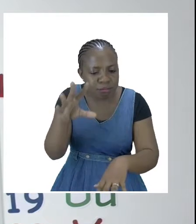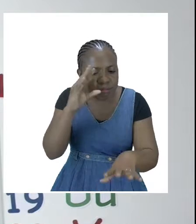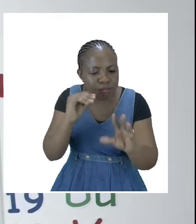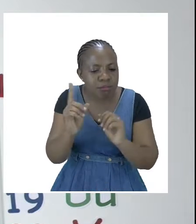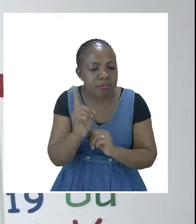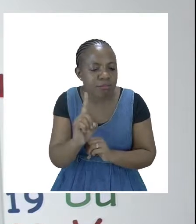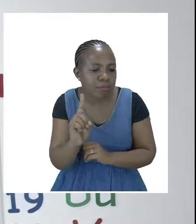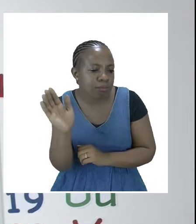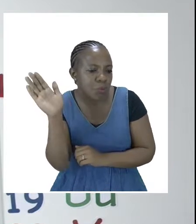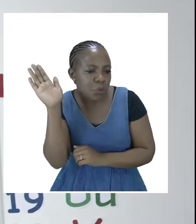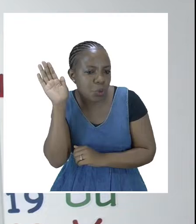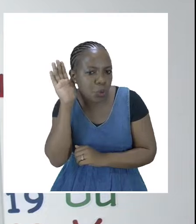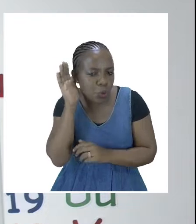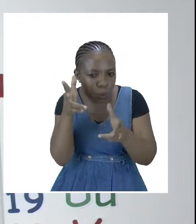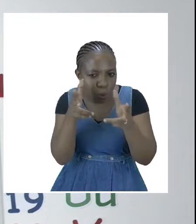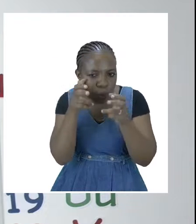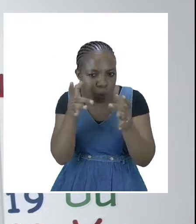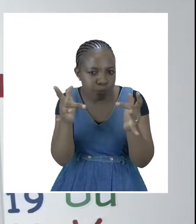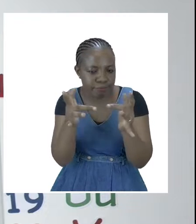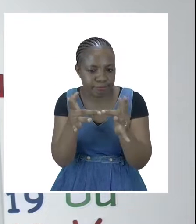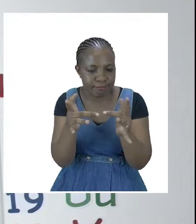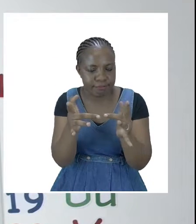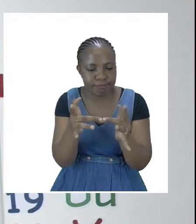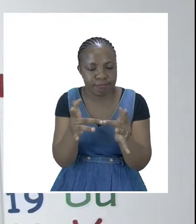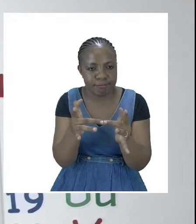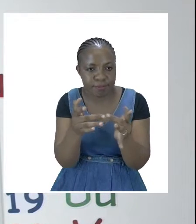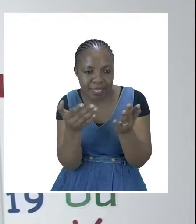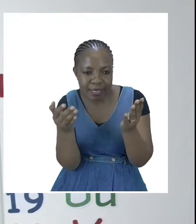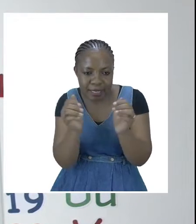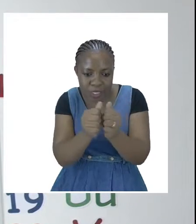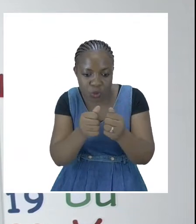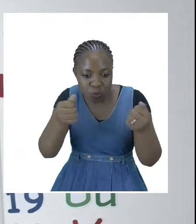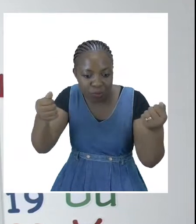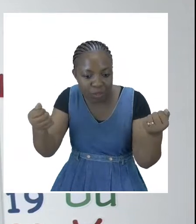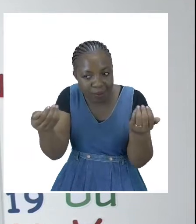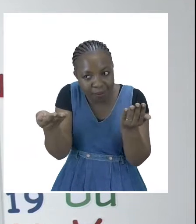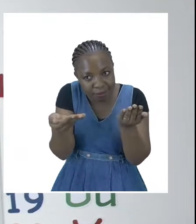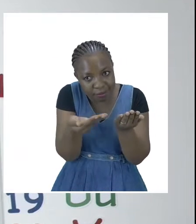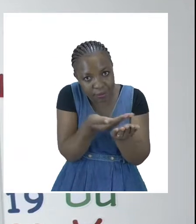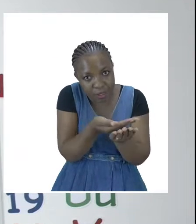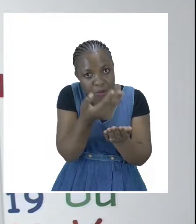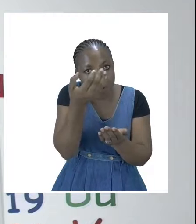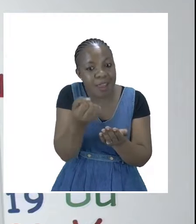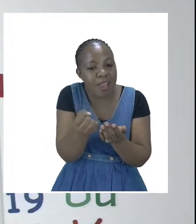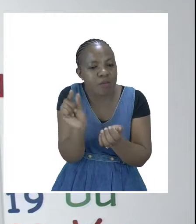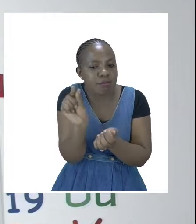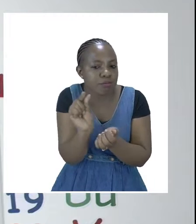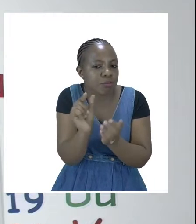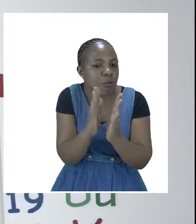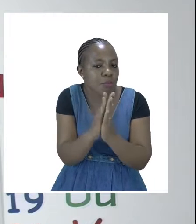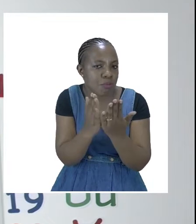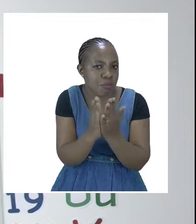or watching online. Inside the newspapers, there is an insert of the lesson